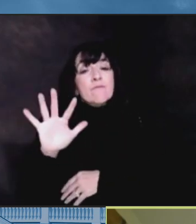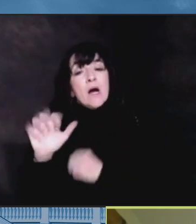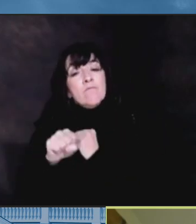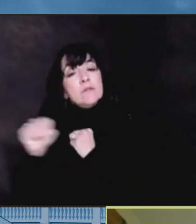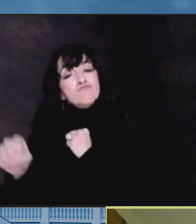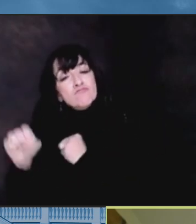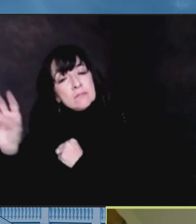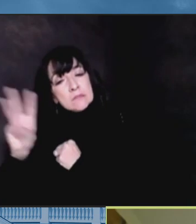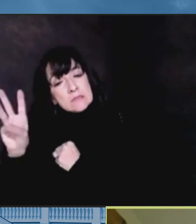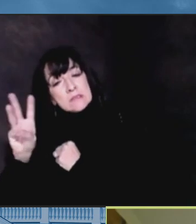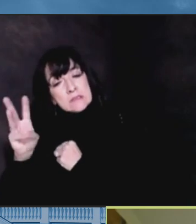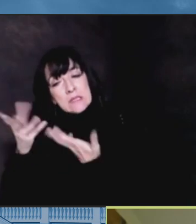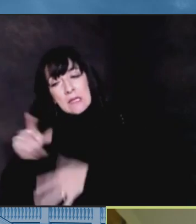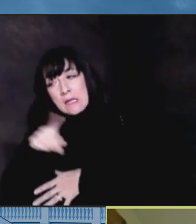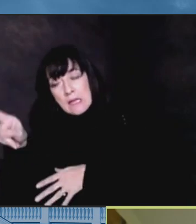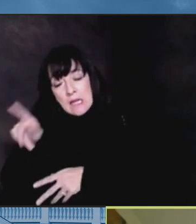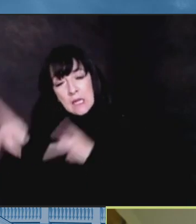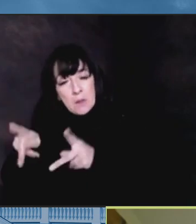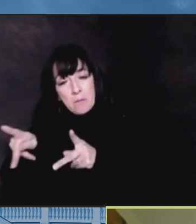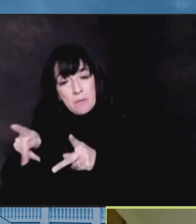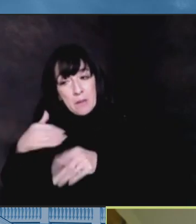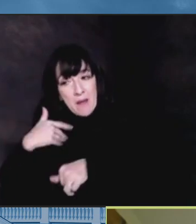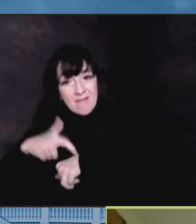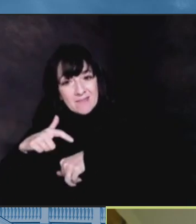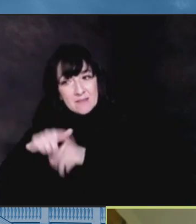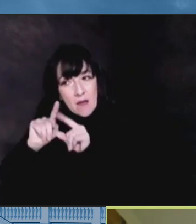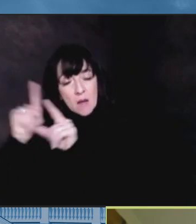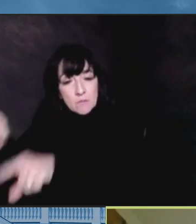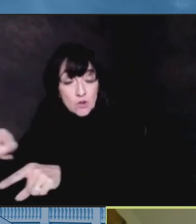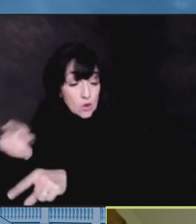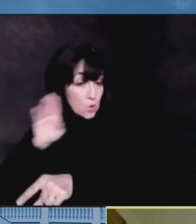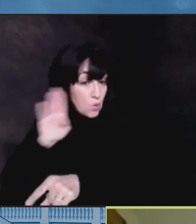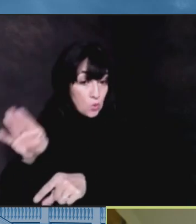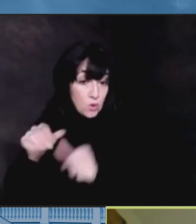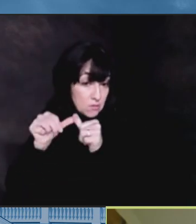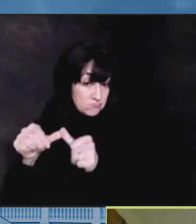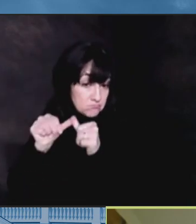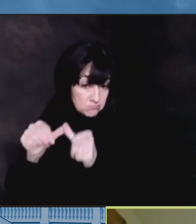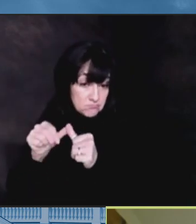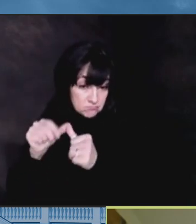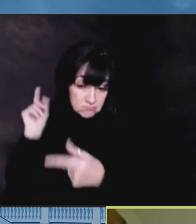still testing and, going to do it through December. So no stopping us.